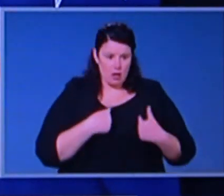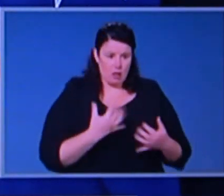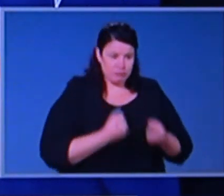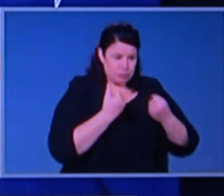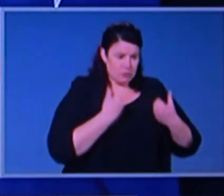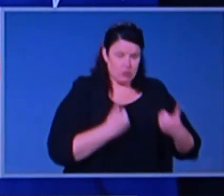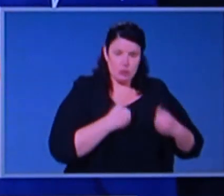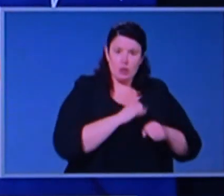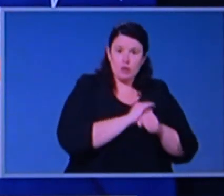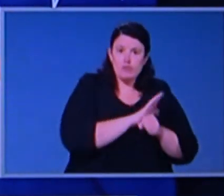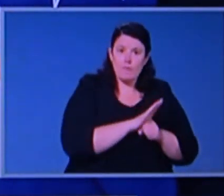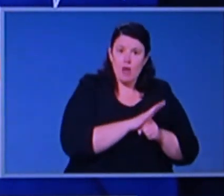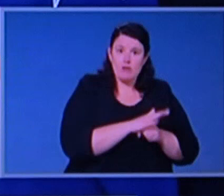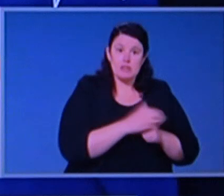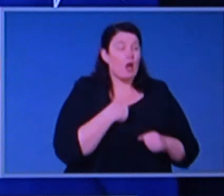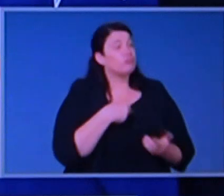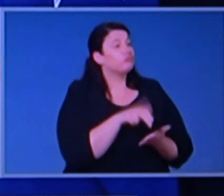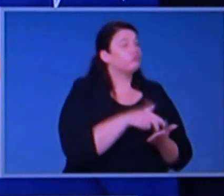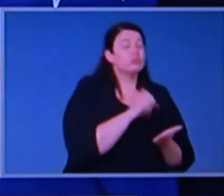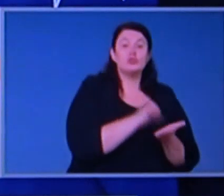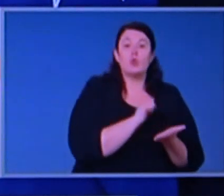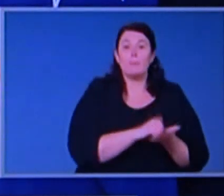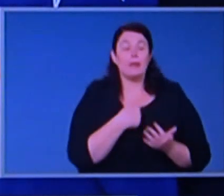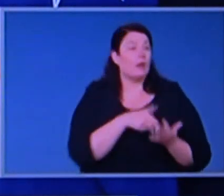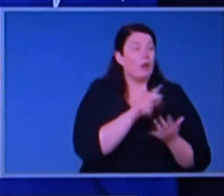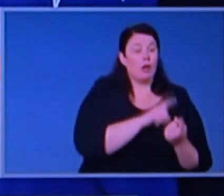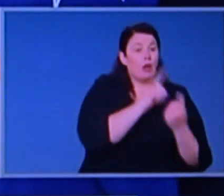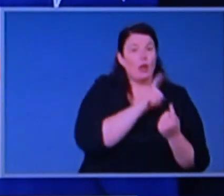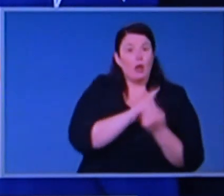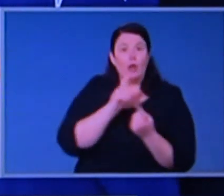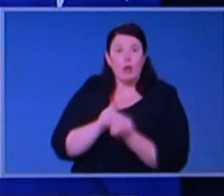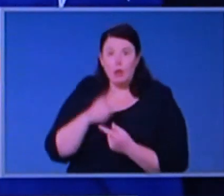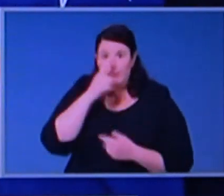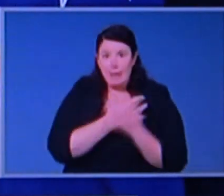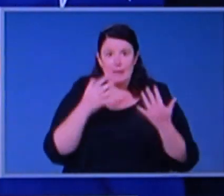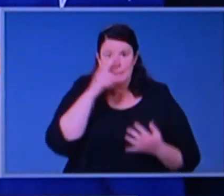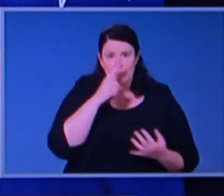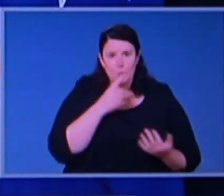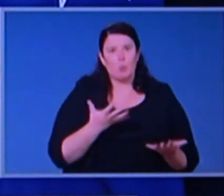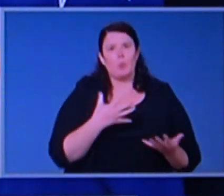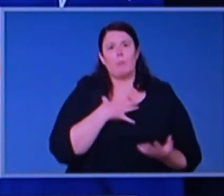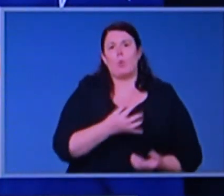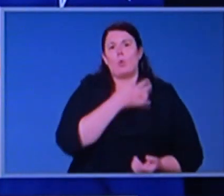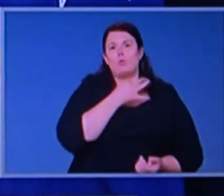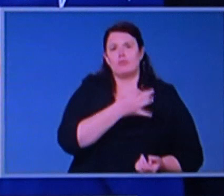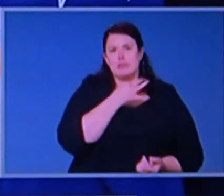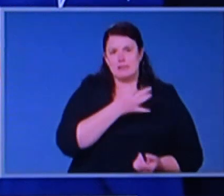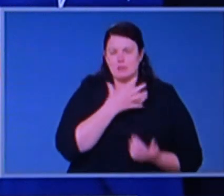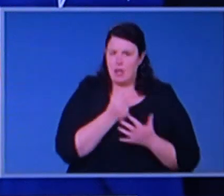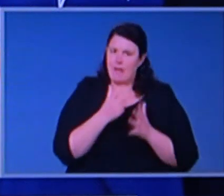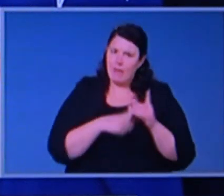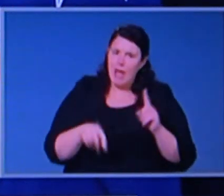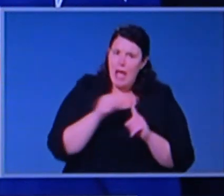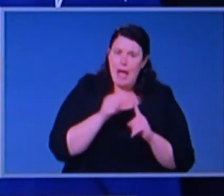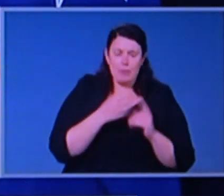to community transmission, that surveillance testing, that sentinel testing that's in place, the app and the other contact tracing